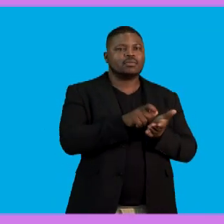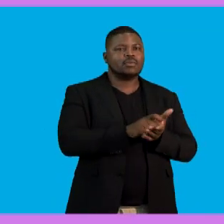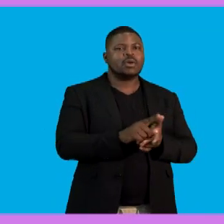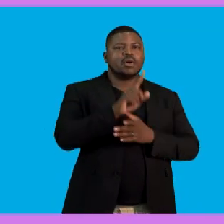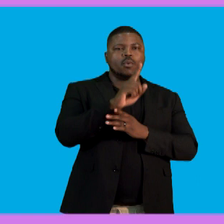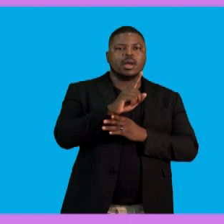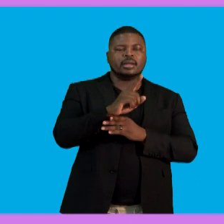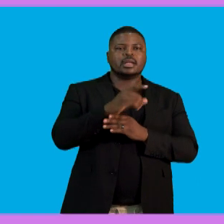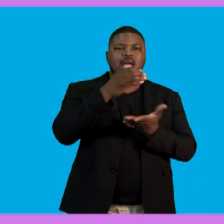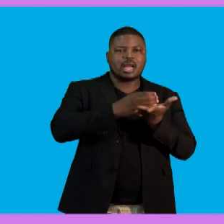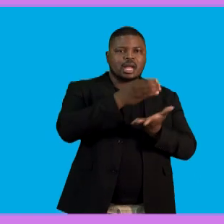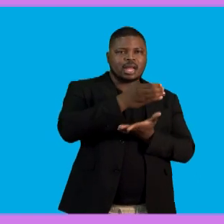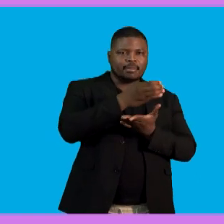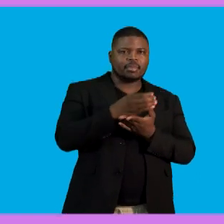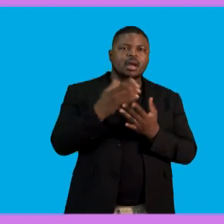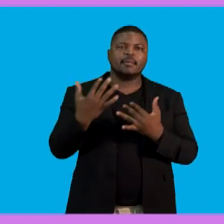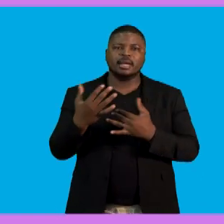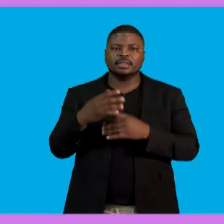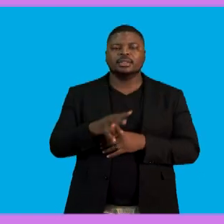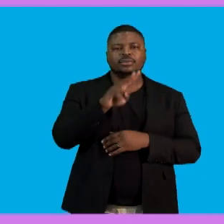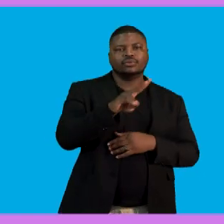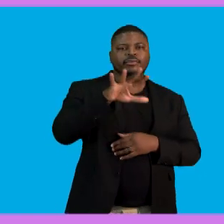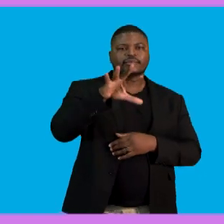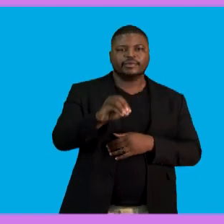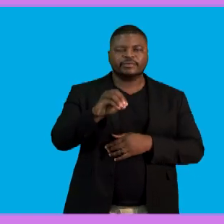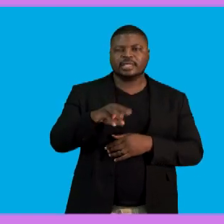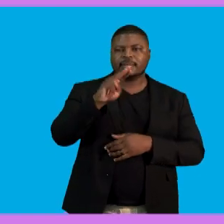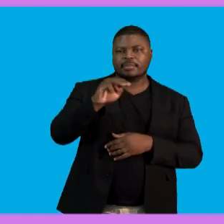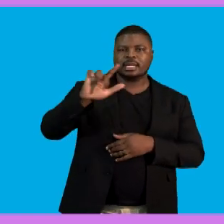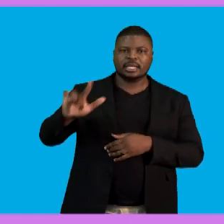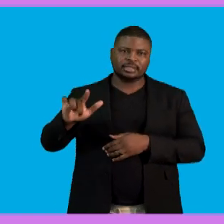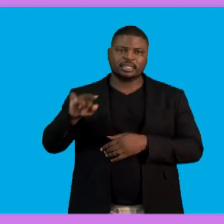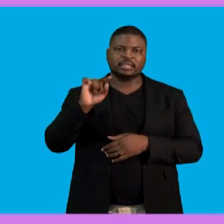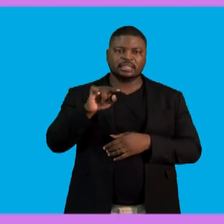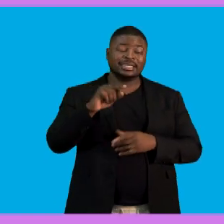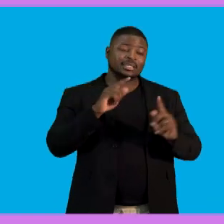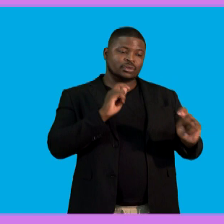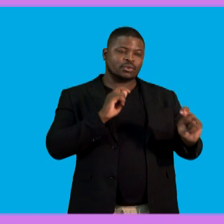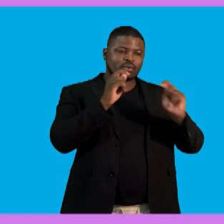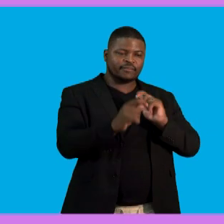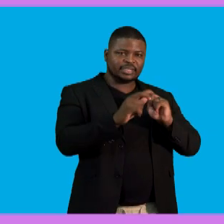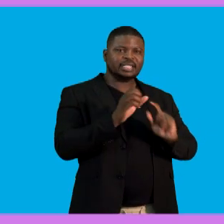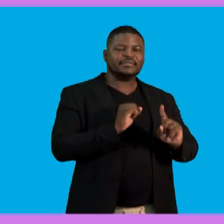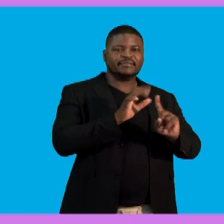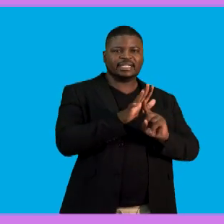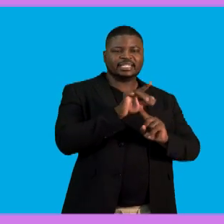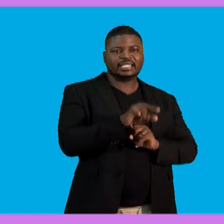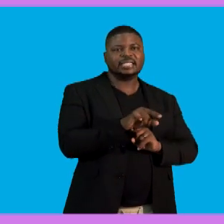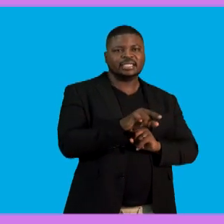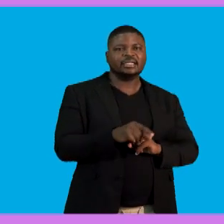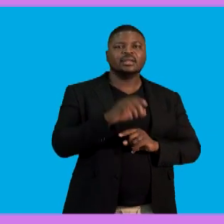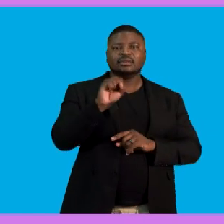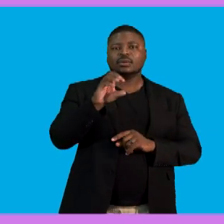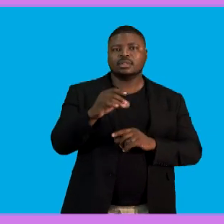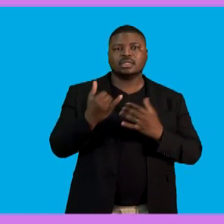cup is equals to 250 milliliters. This is your conversion factor. Then what do you do with this